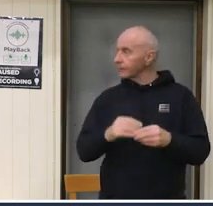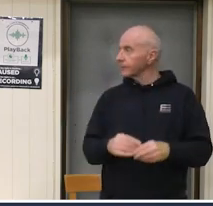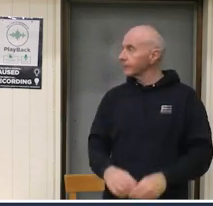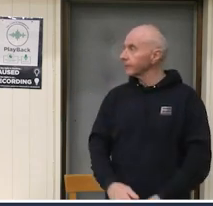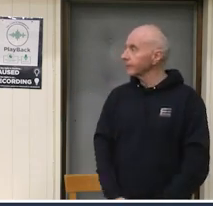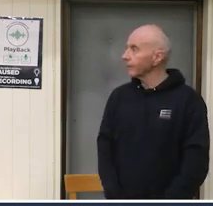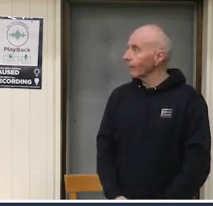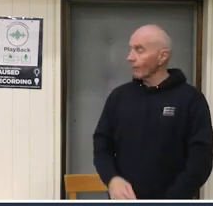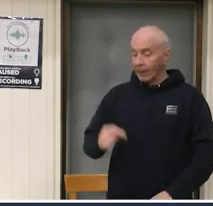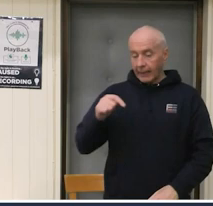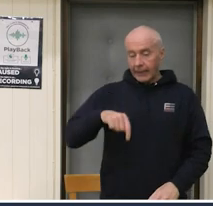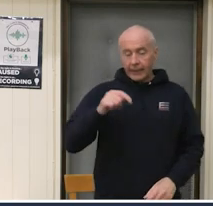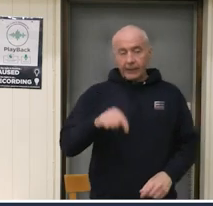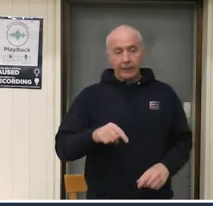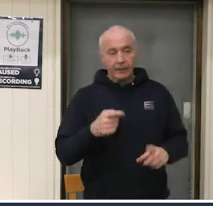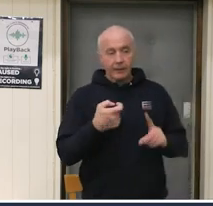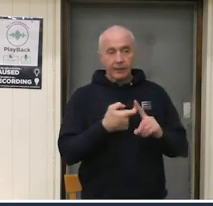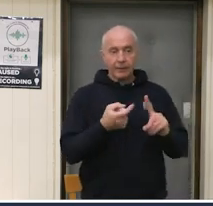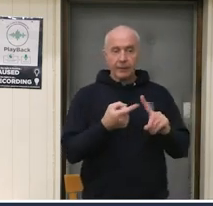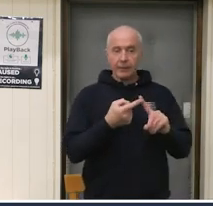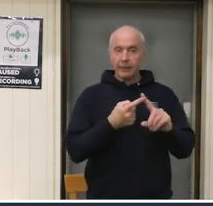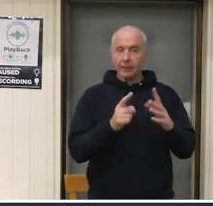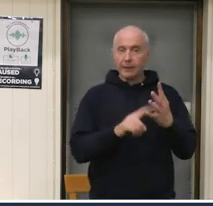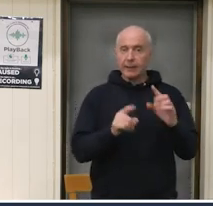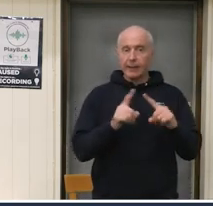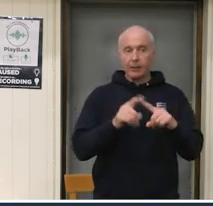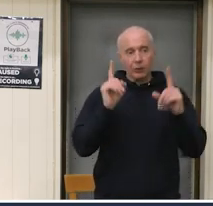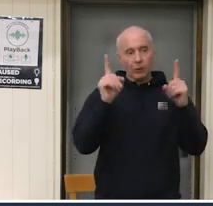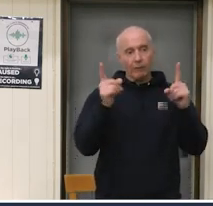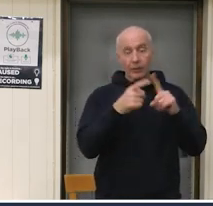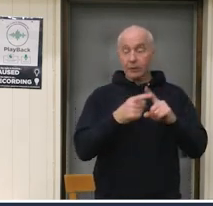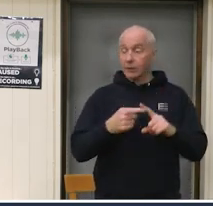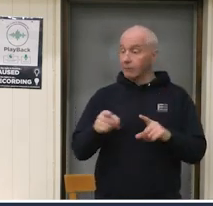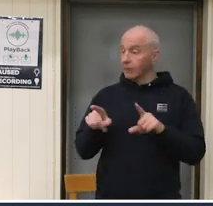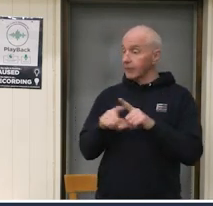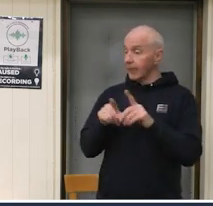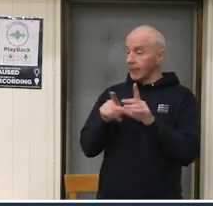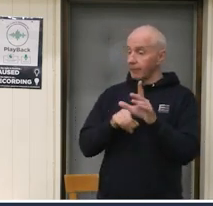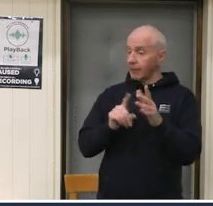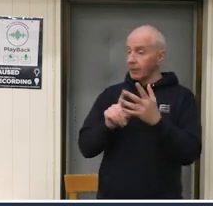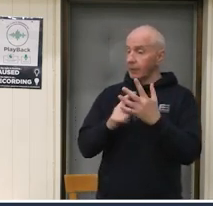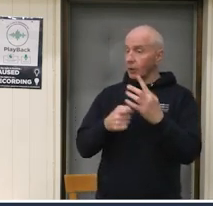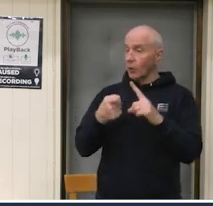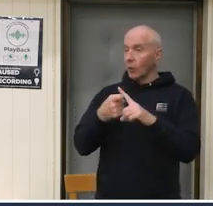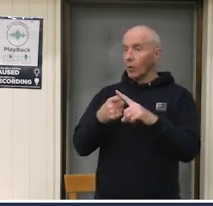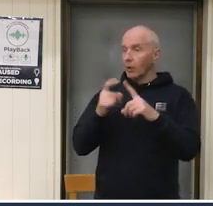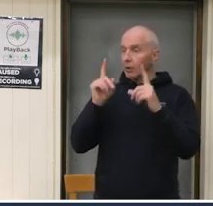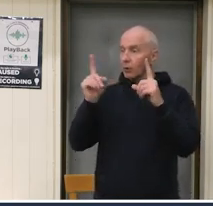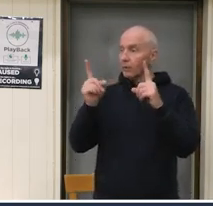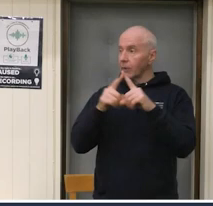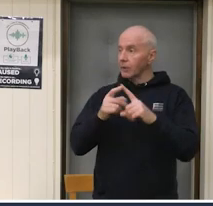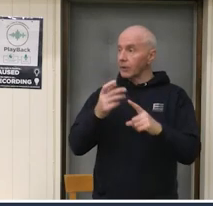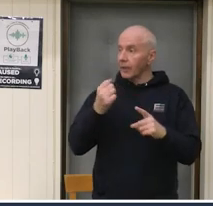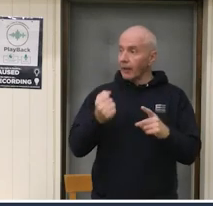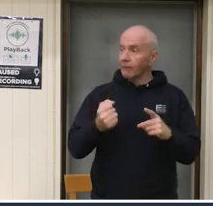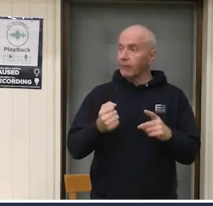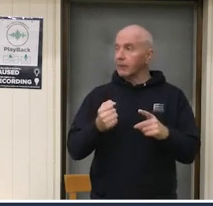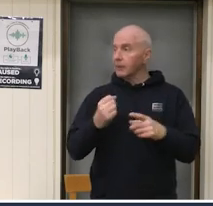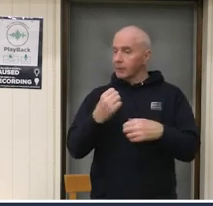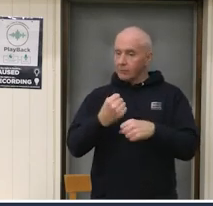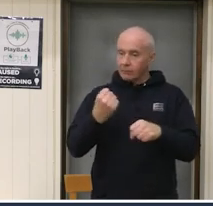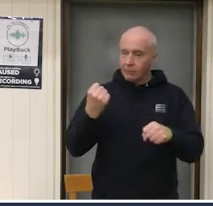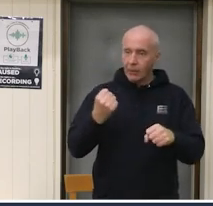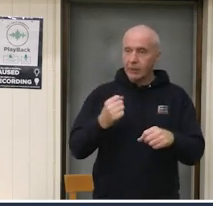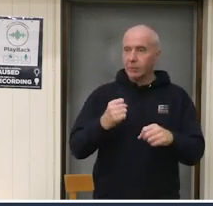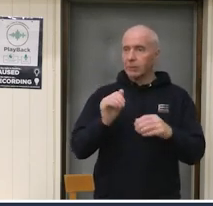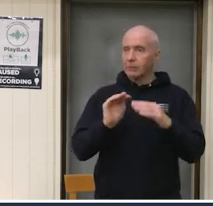University of Keele, but we have a big old training program at York, for both undergraduate and postgraduate. So if you're excited, come talk to me about it.